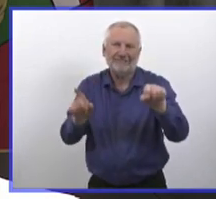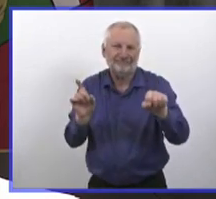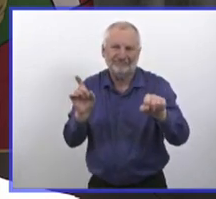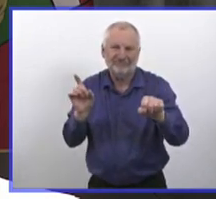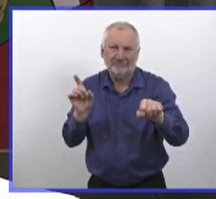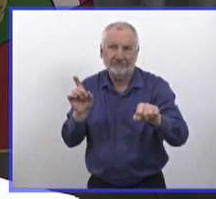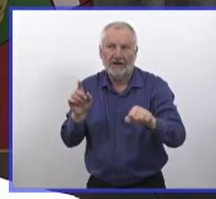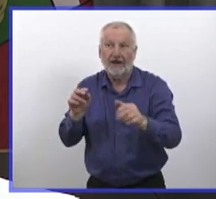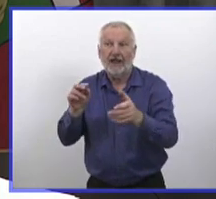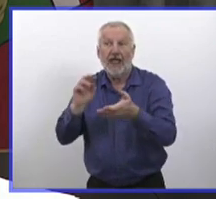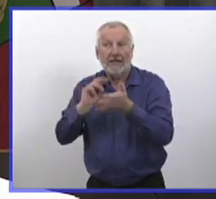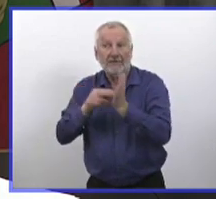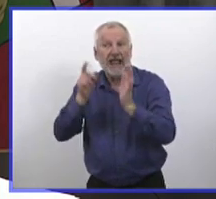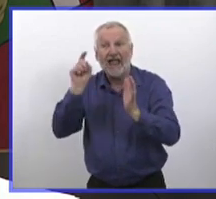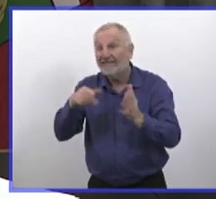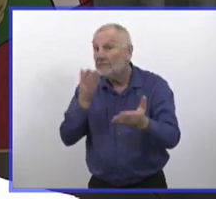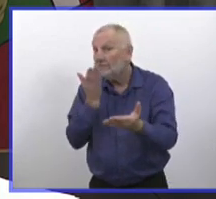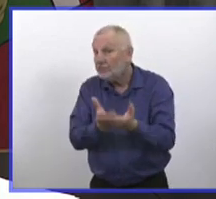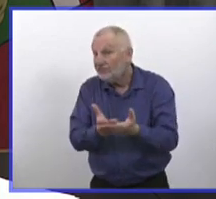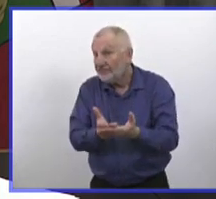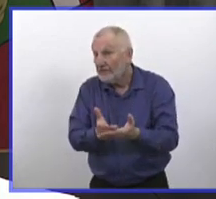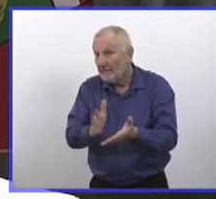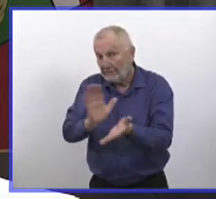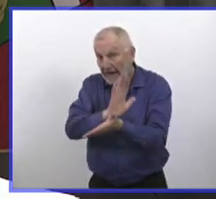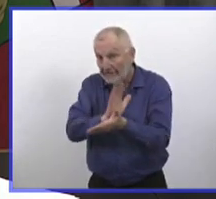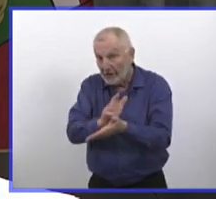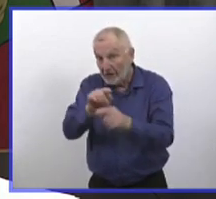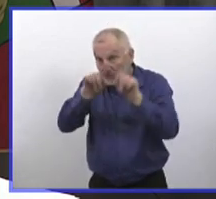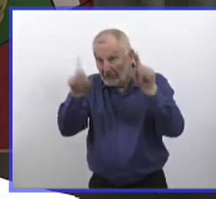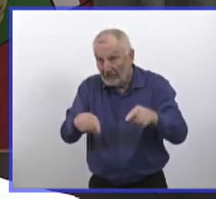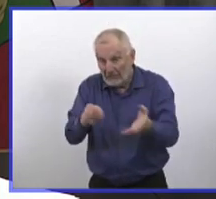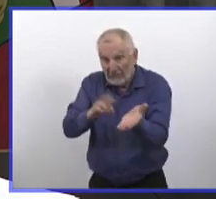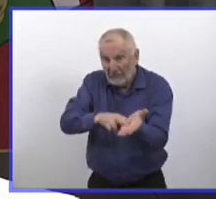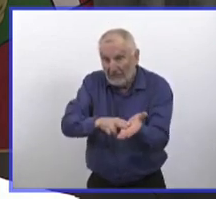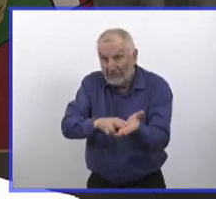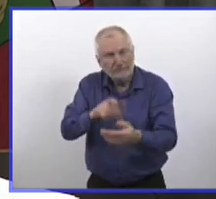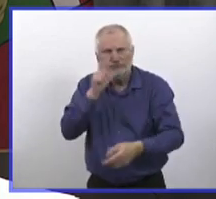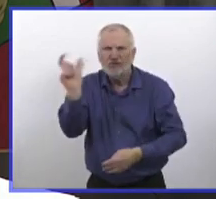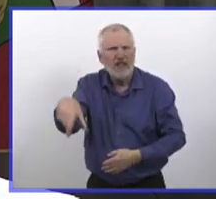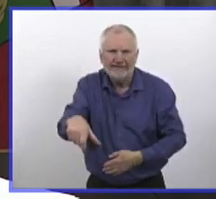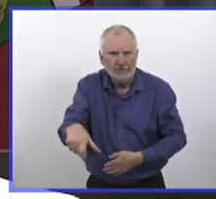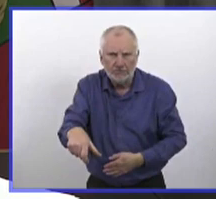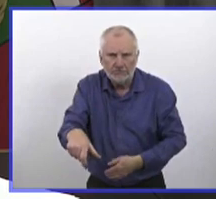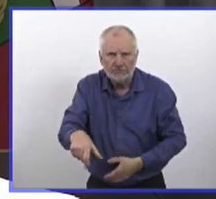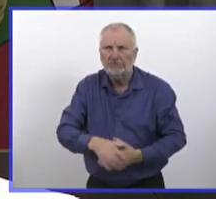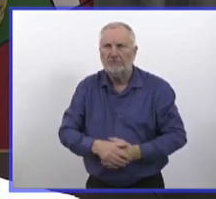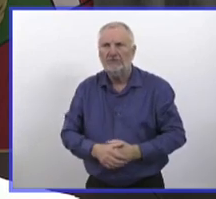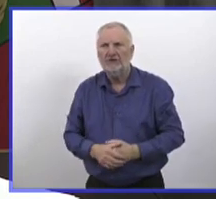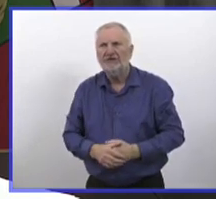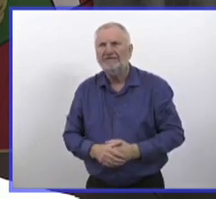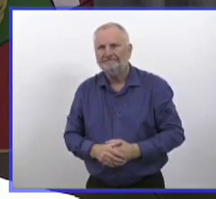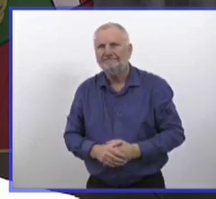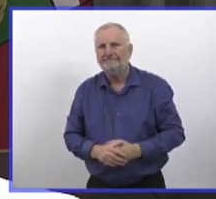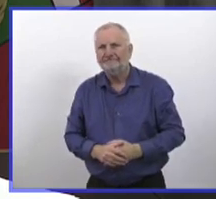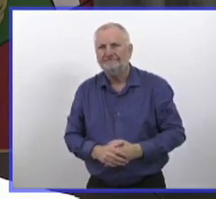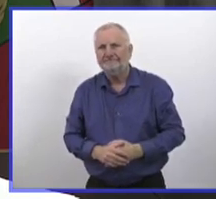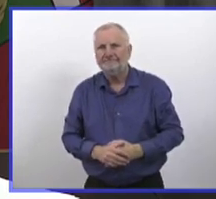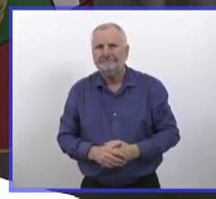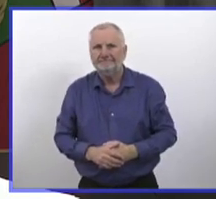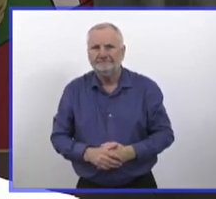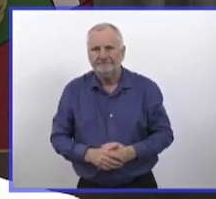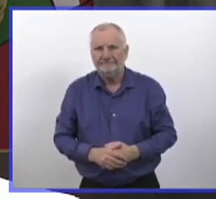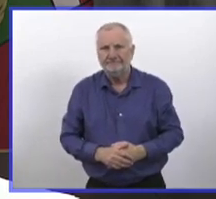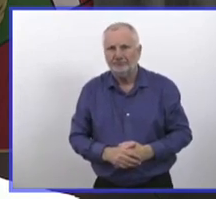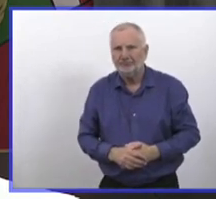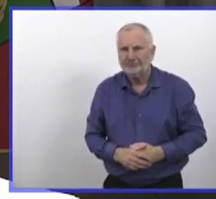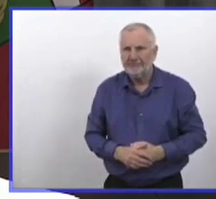they have a condition, no more than we would expect them to come up with any sort of explanation as to